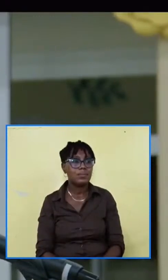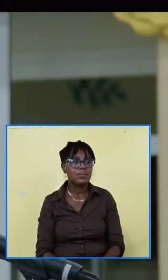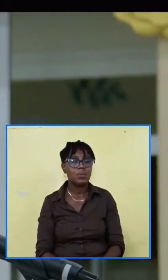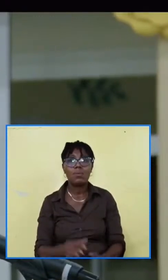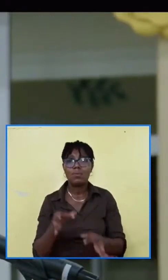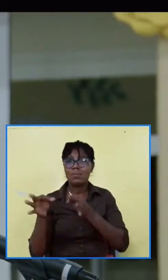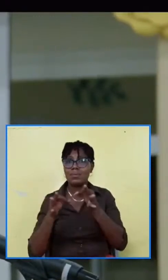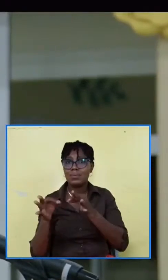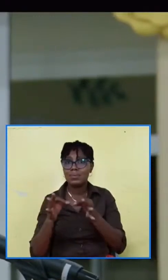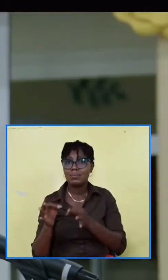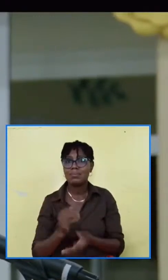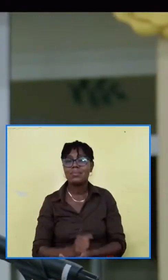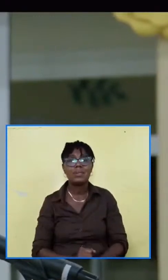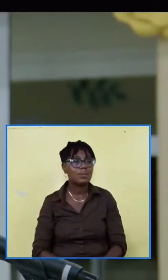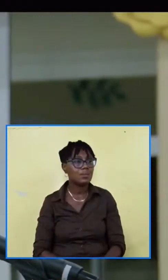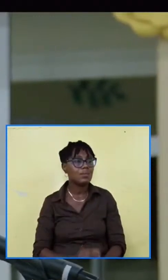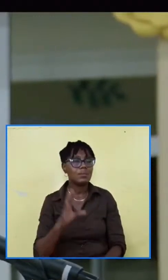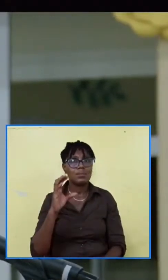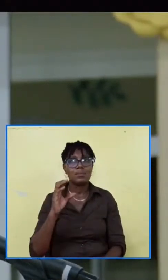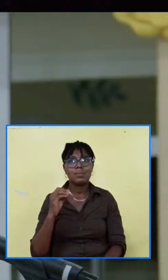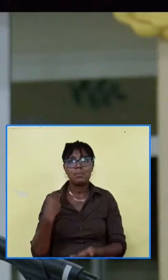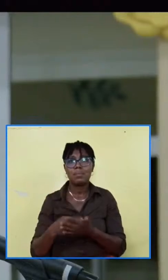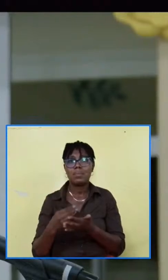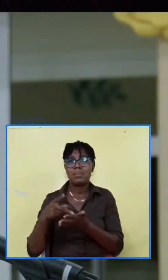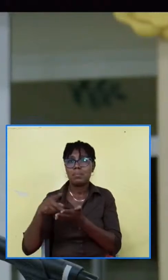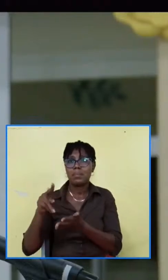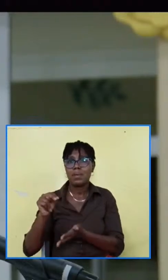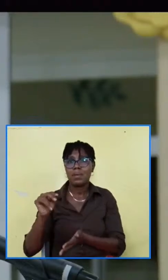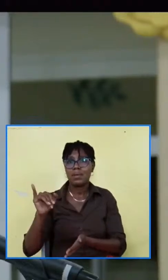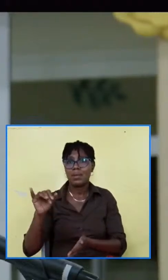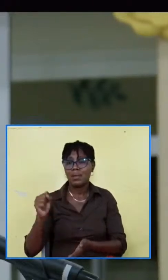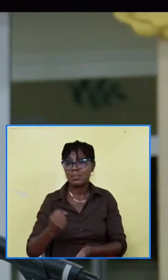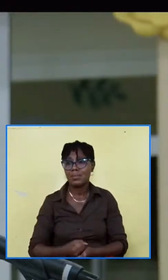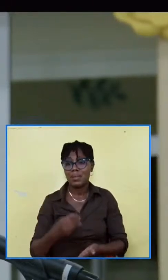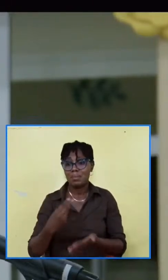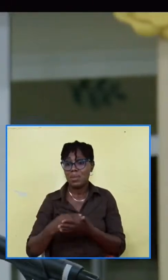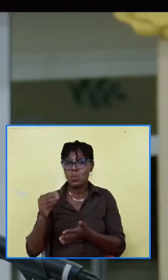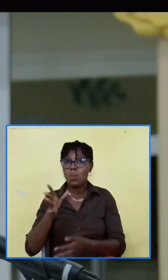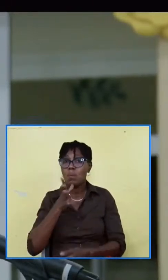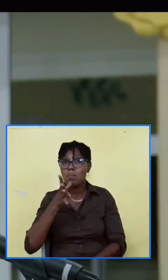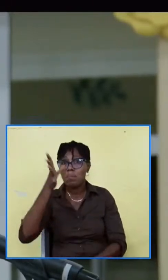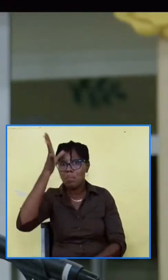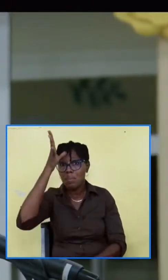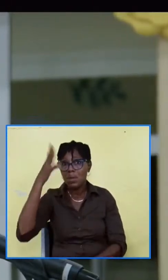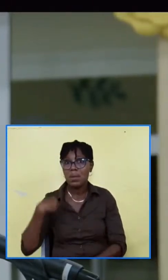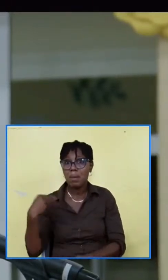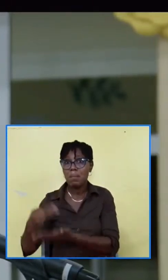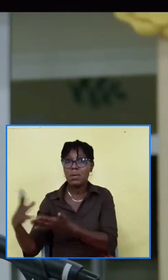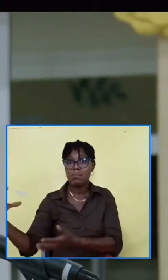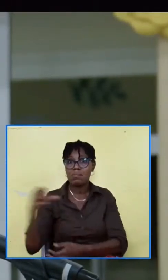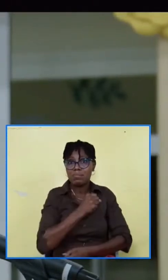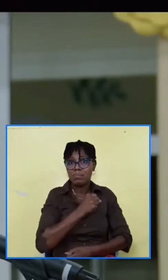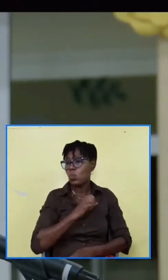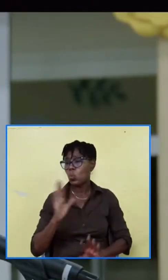national insurance is about. It's not taking money from mom and dad, it's insuring mom and dad if anything happens in life.